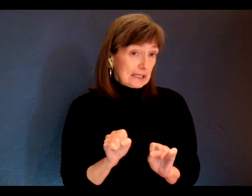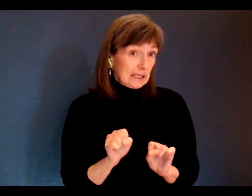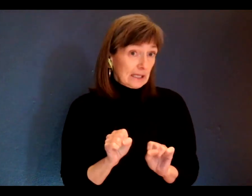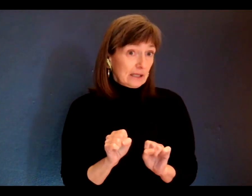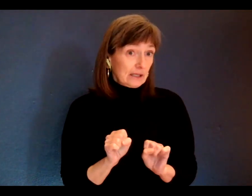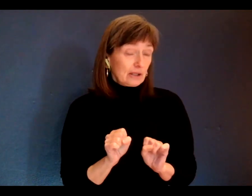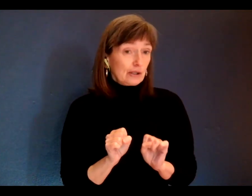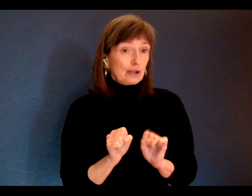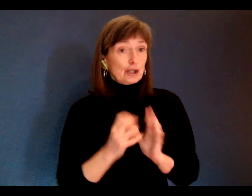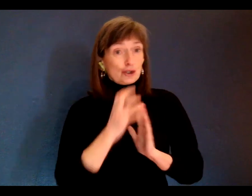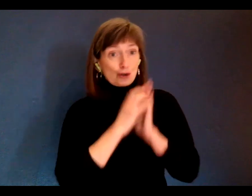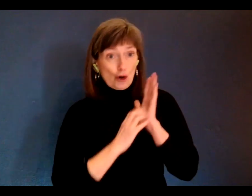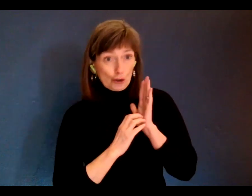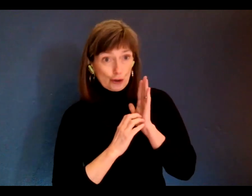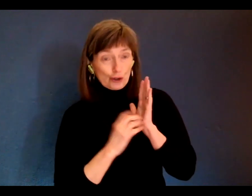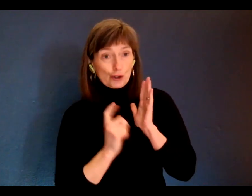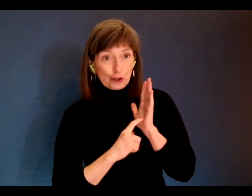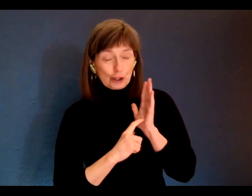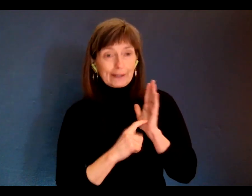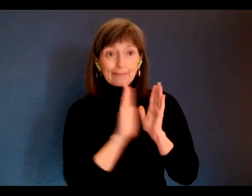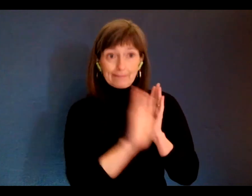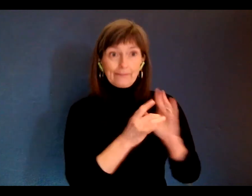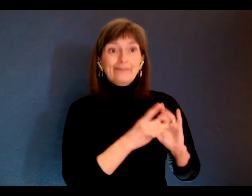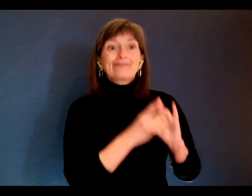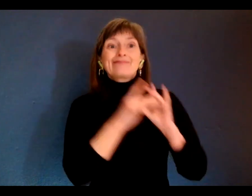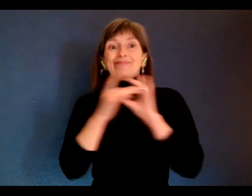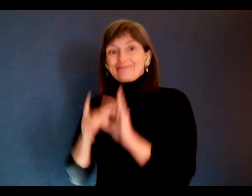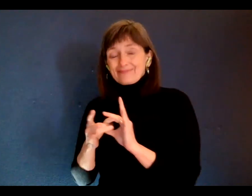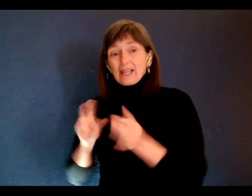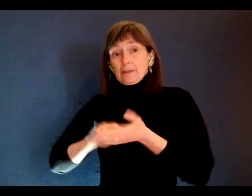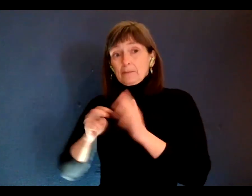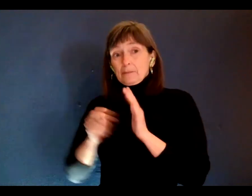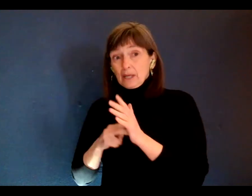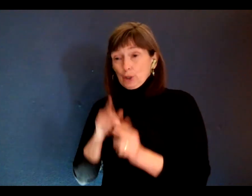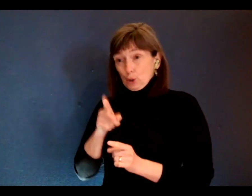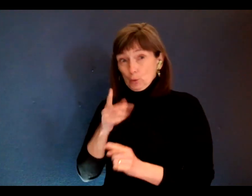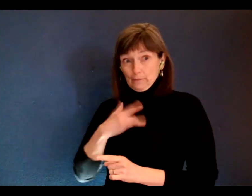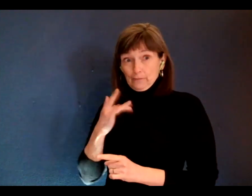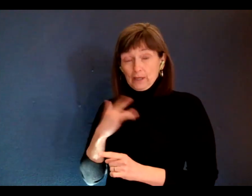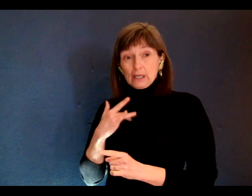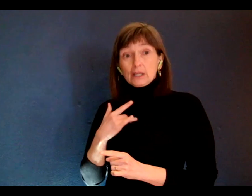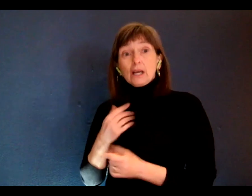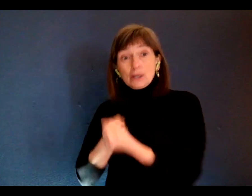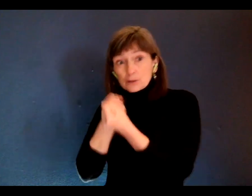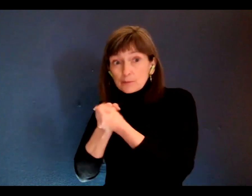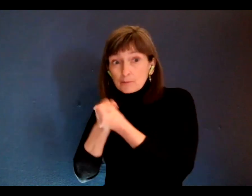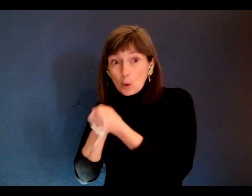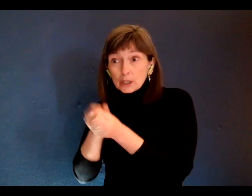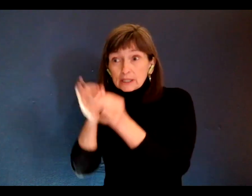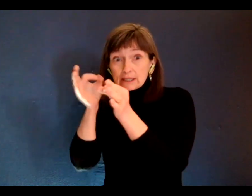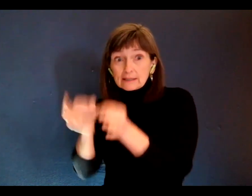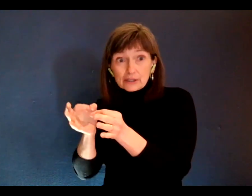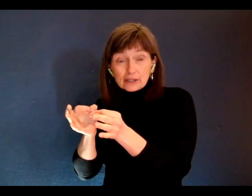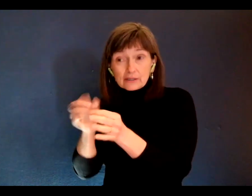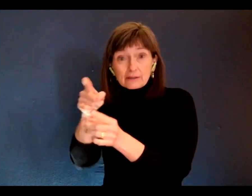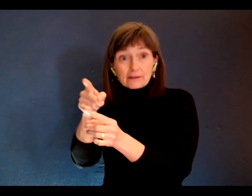decision. So the question is, are you looking at supported decision-making, thus not infringing on the human